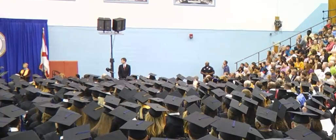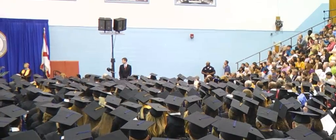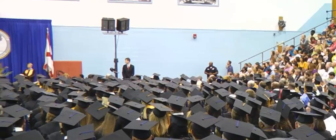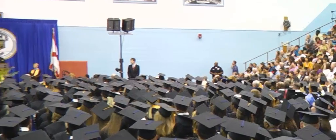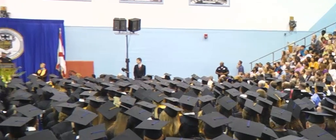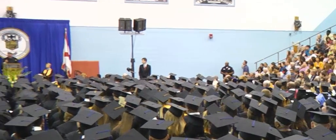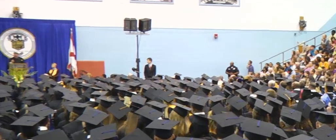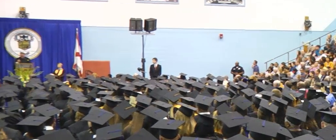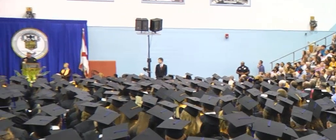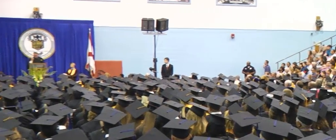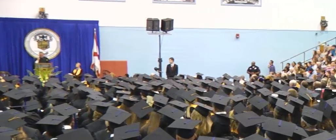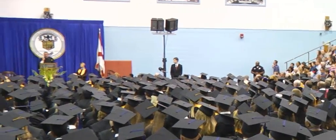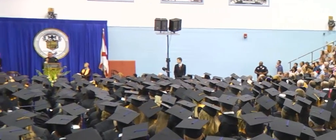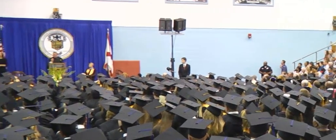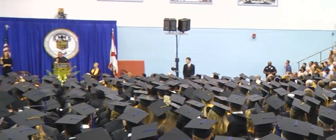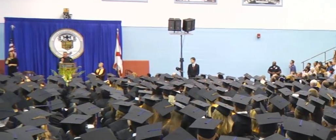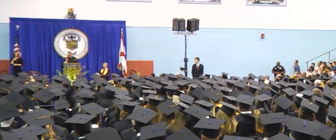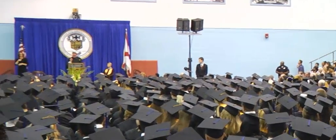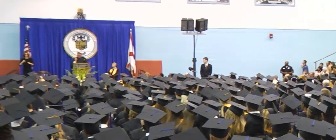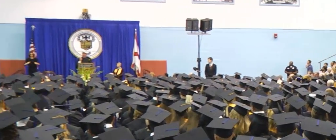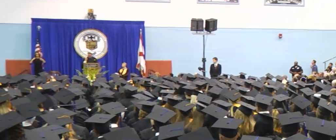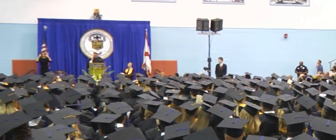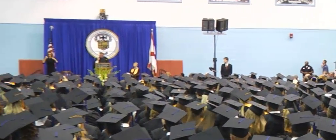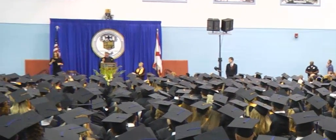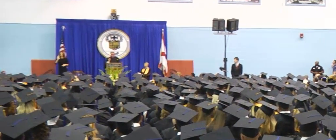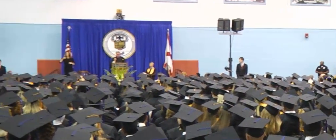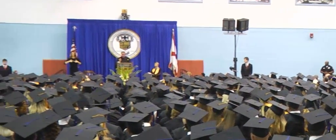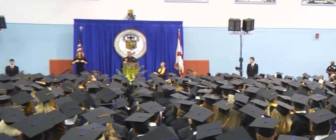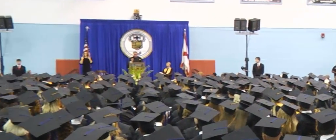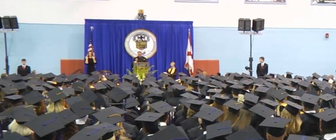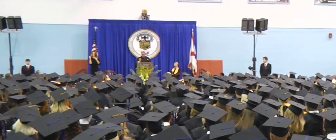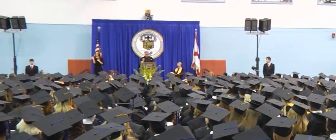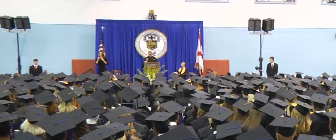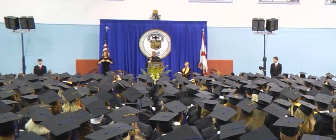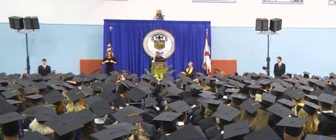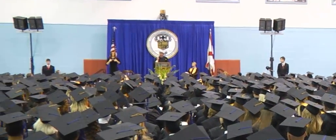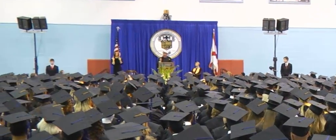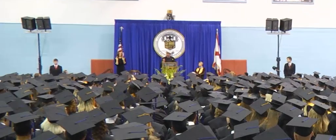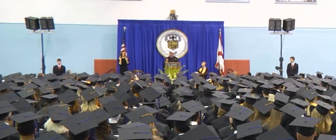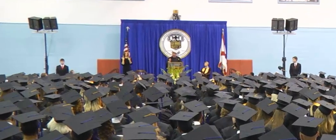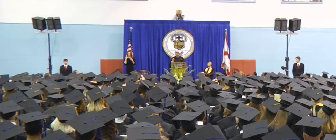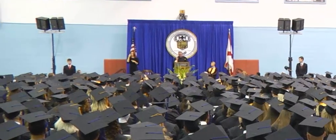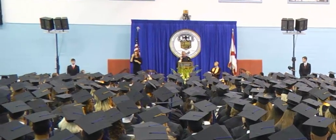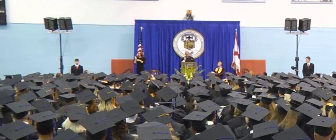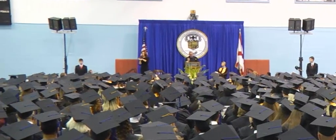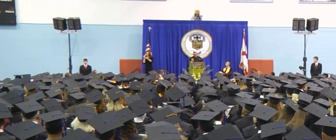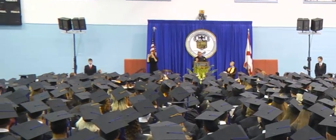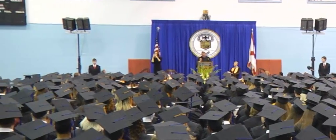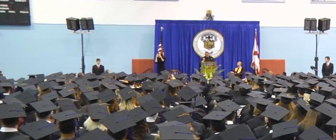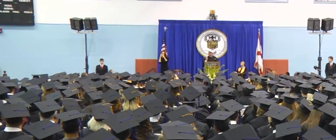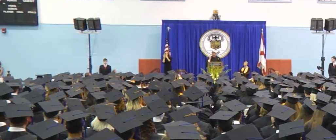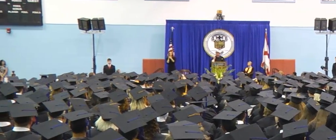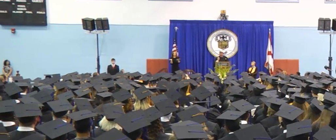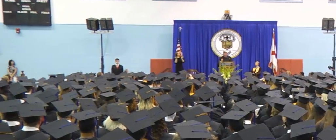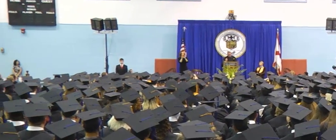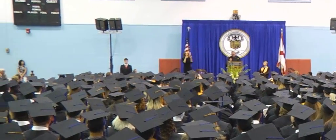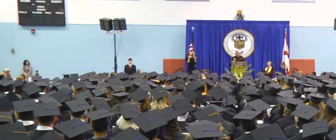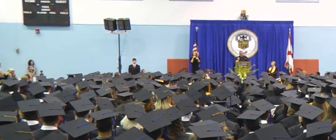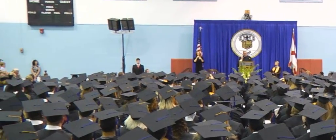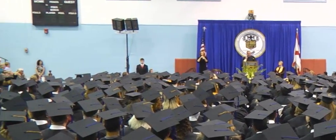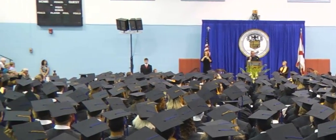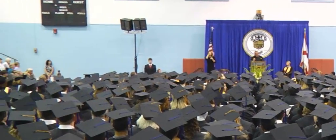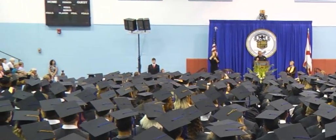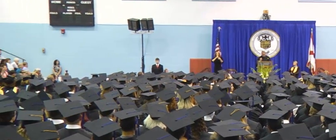your life. The golf balls are the important things. God, family,